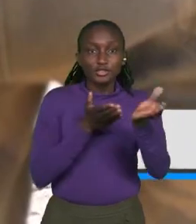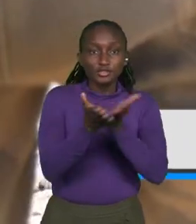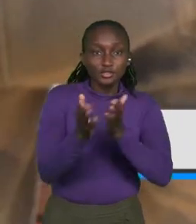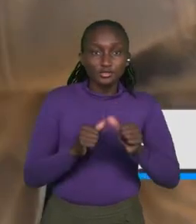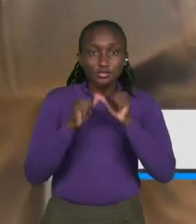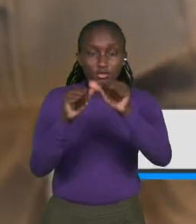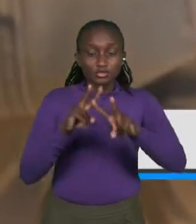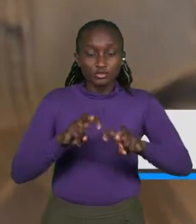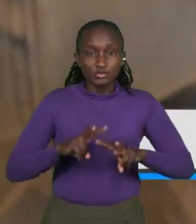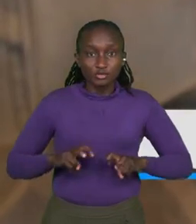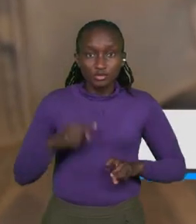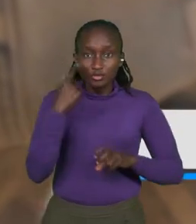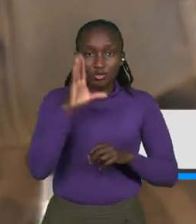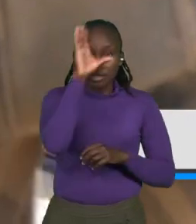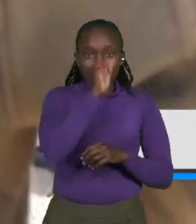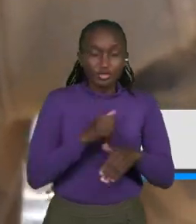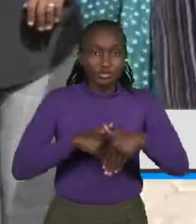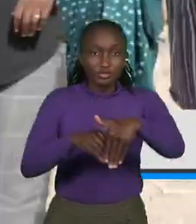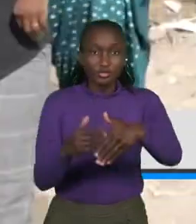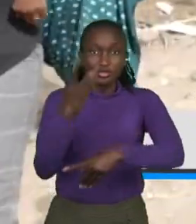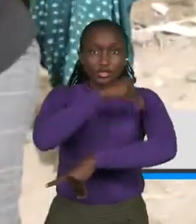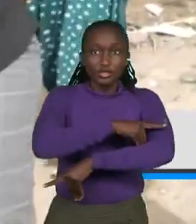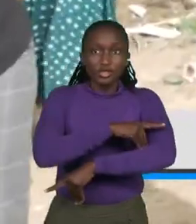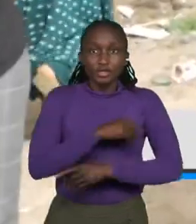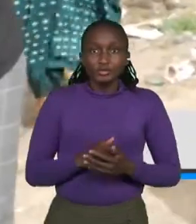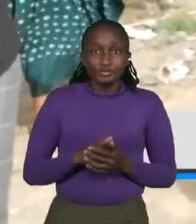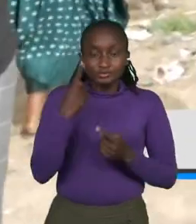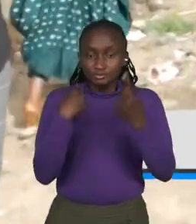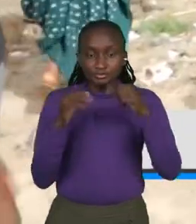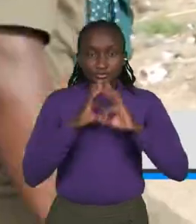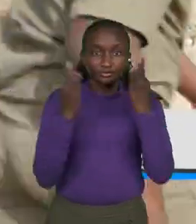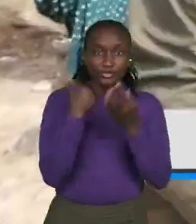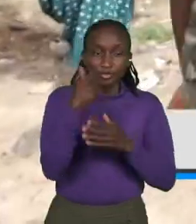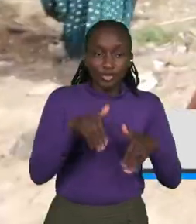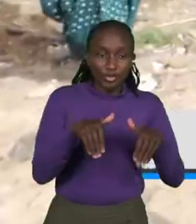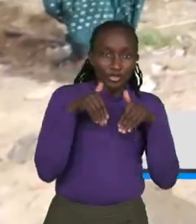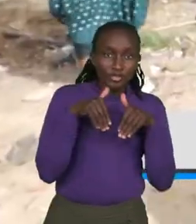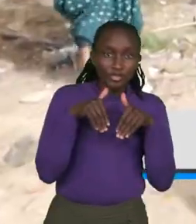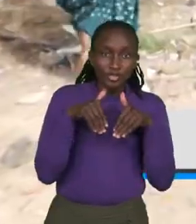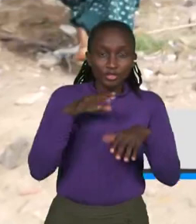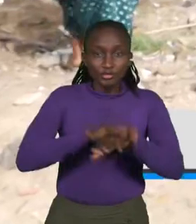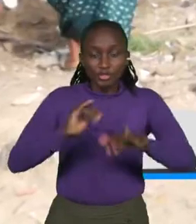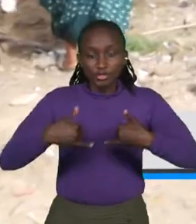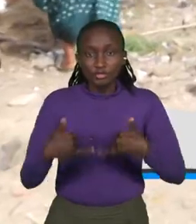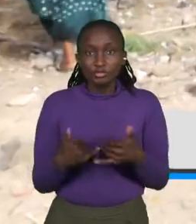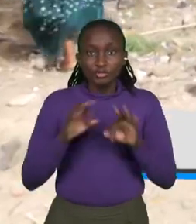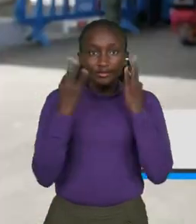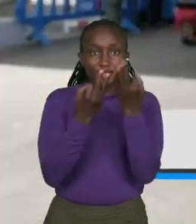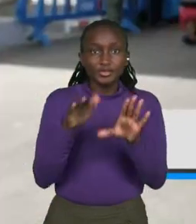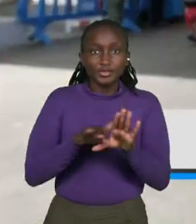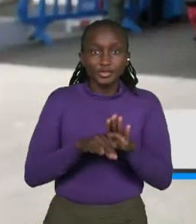continued to look for those missing the following day. Distressed families were waiting on the shore to get news of their loved ones.